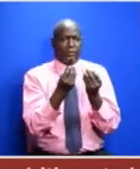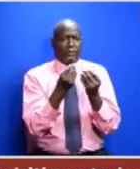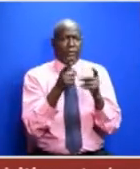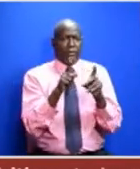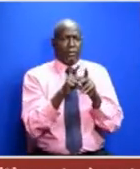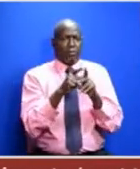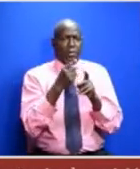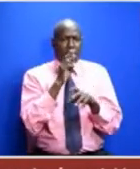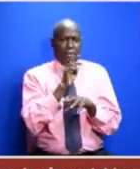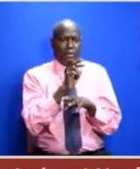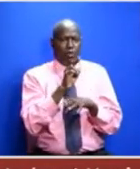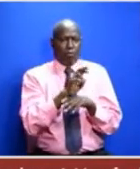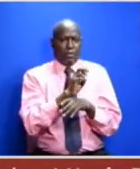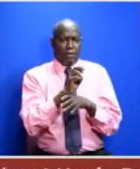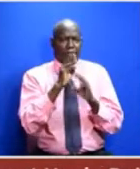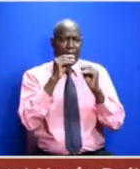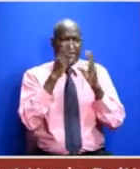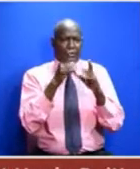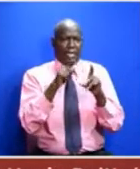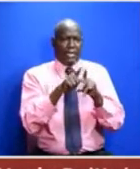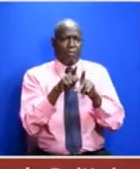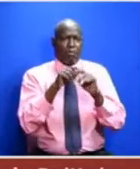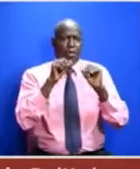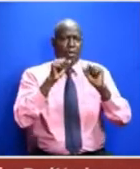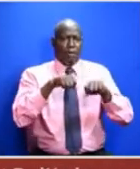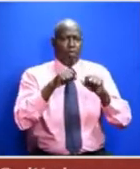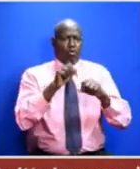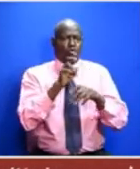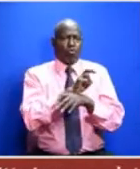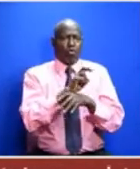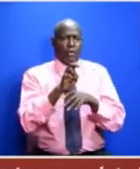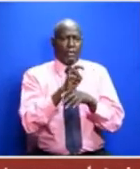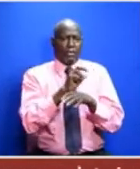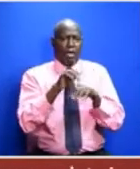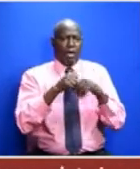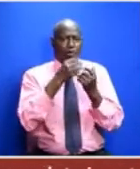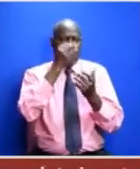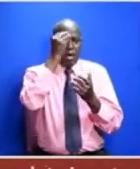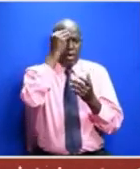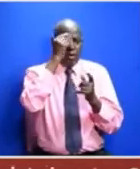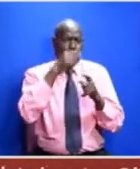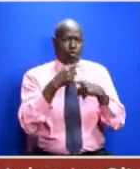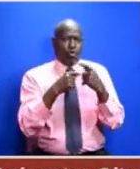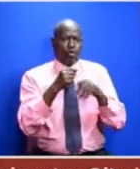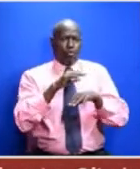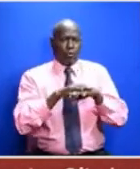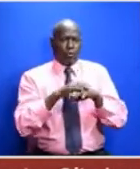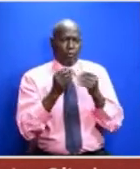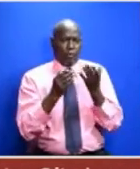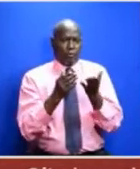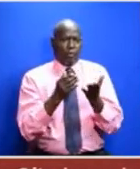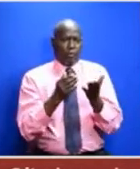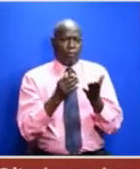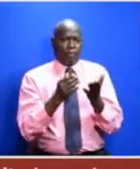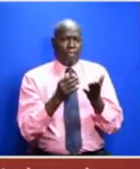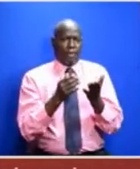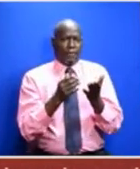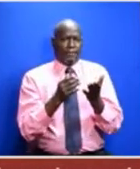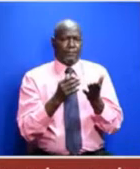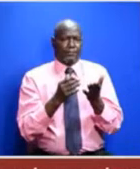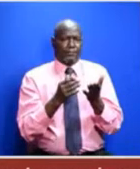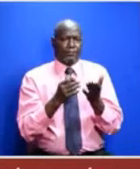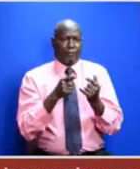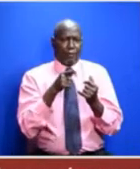also observed that the teacher is also able to monitor how the learning is going on. And that